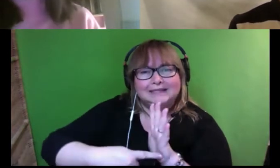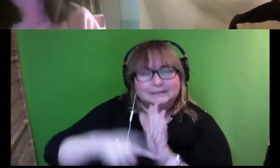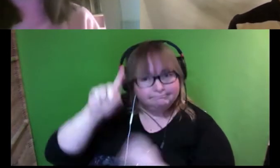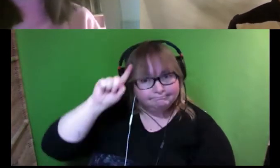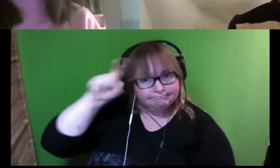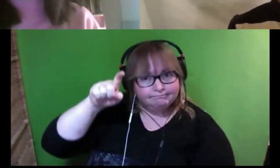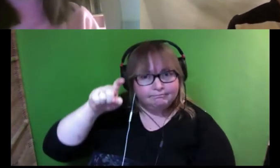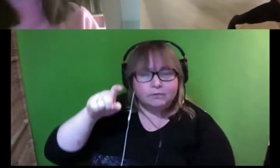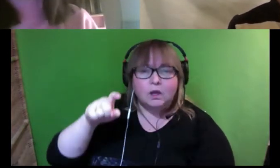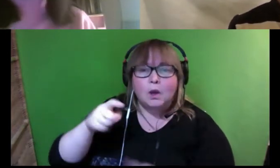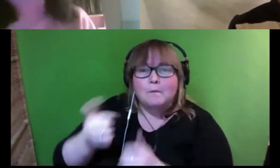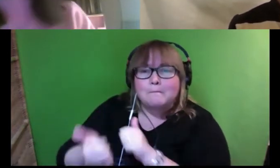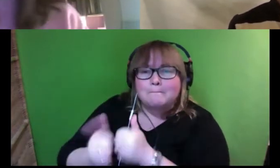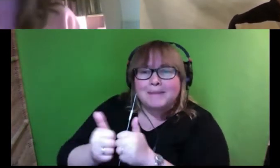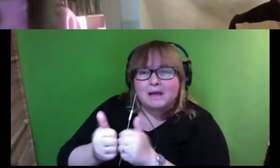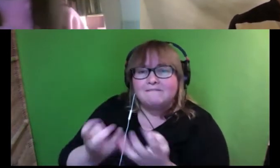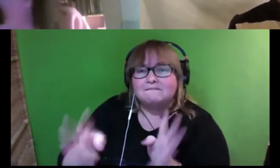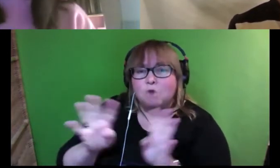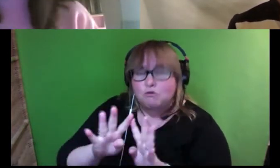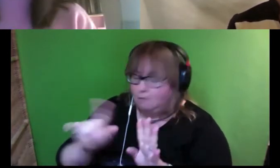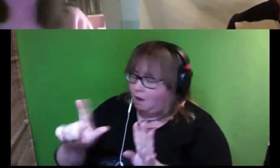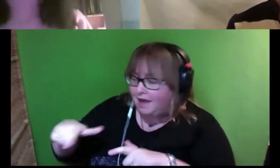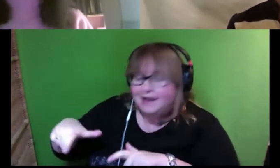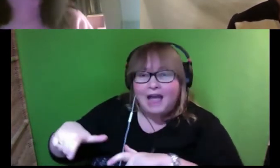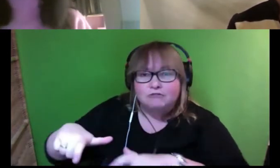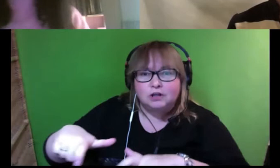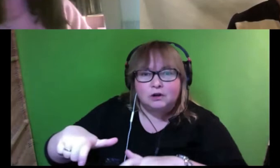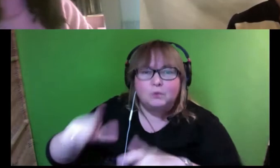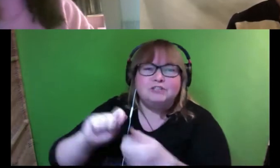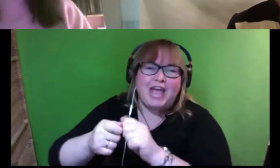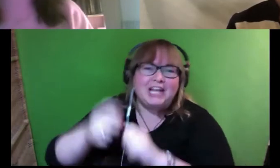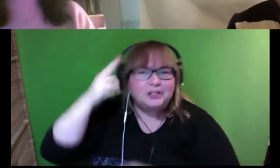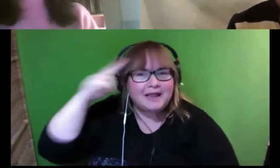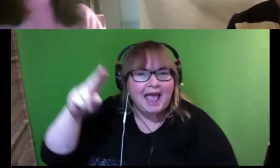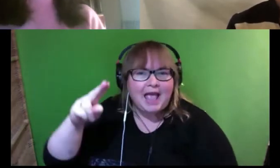that we still continue to this day. And now we've rebranded ourselves as Peer Forum.